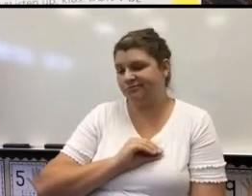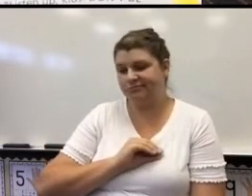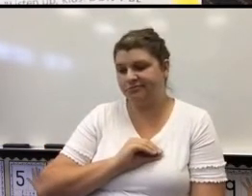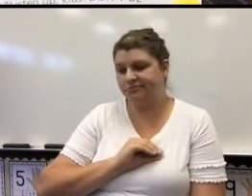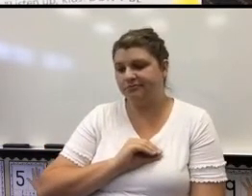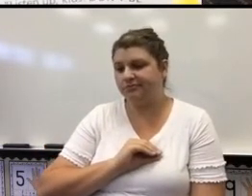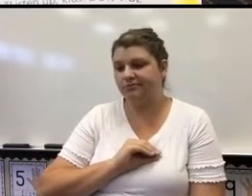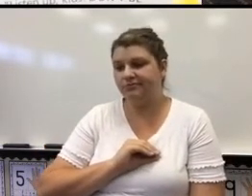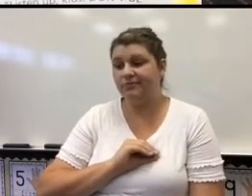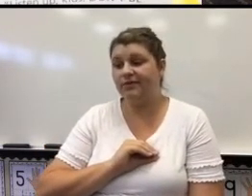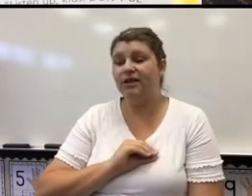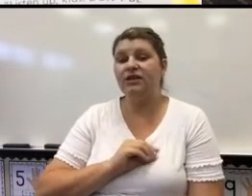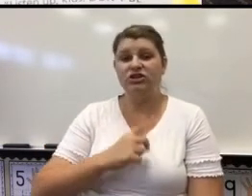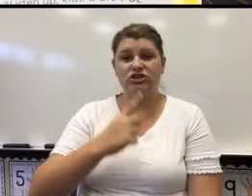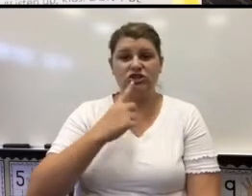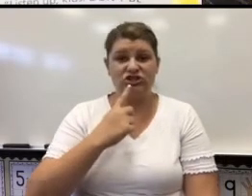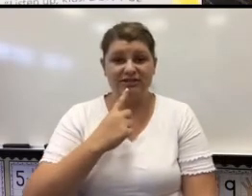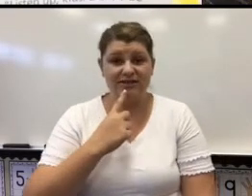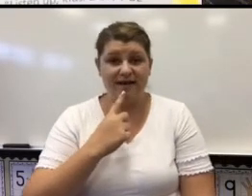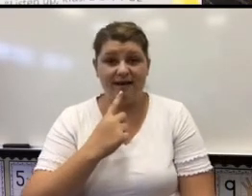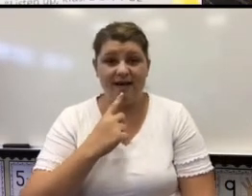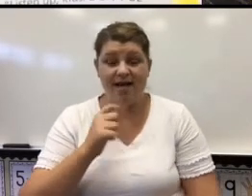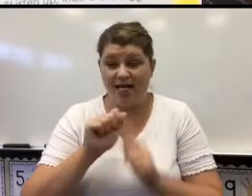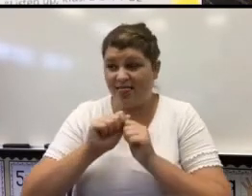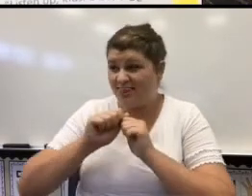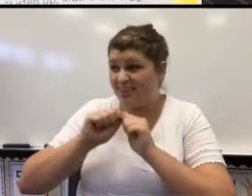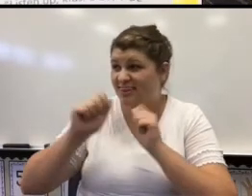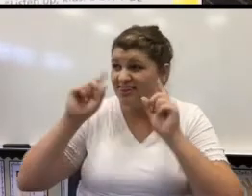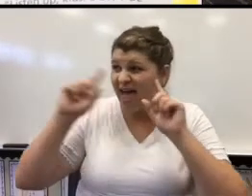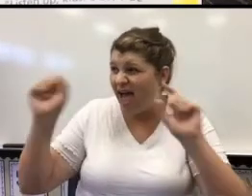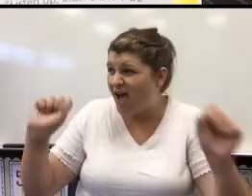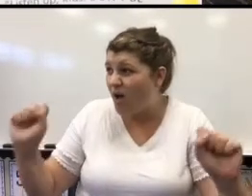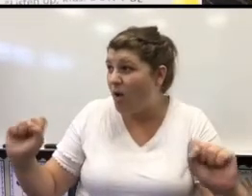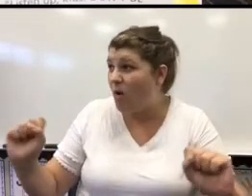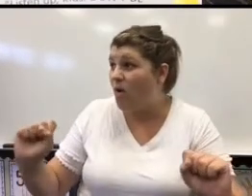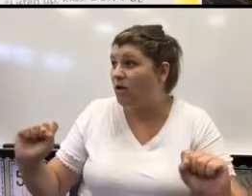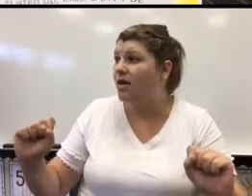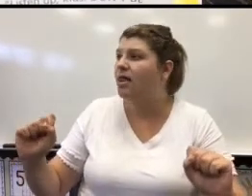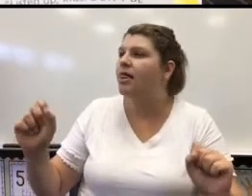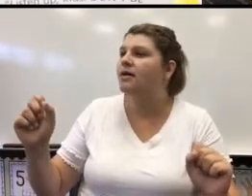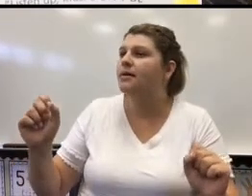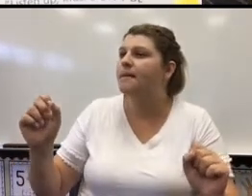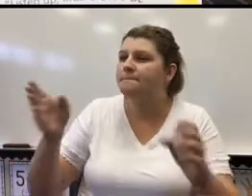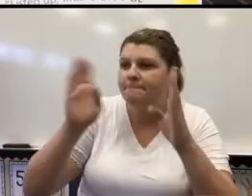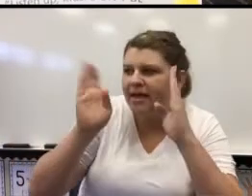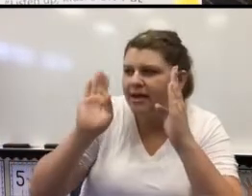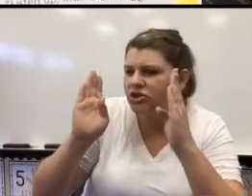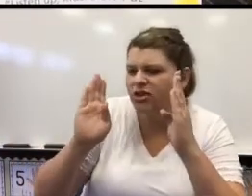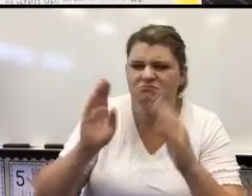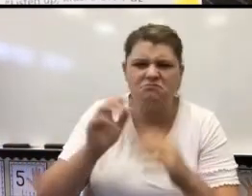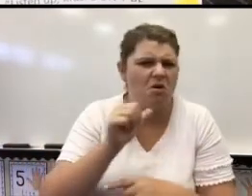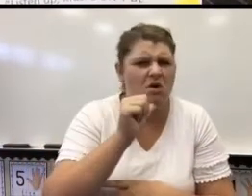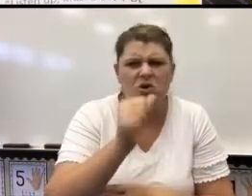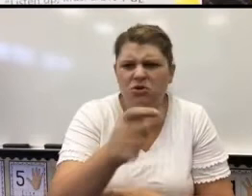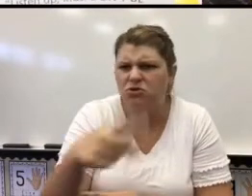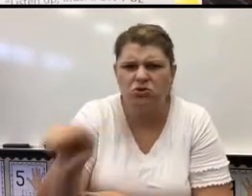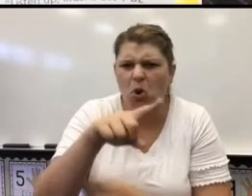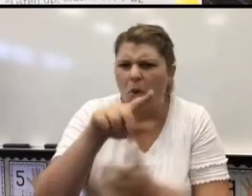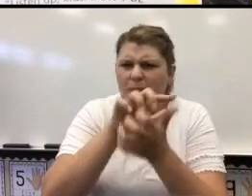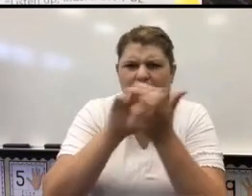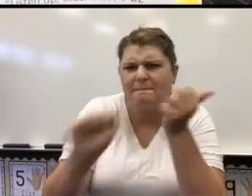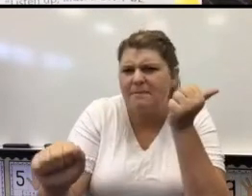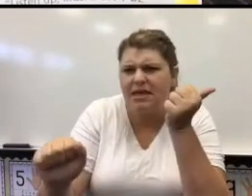it feels so good. Joy then raised her voice for the entire bus to hear and said, Listen up,